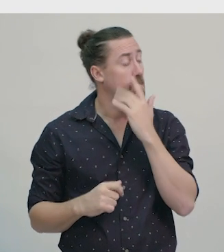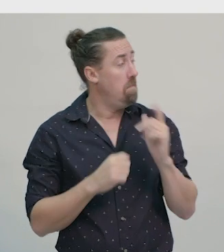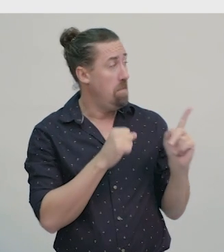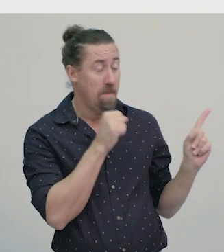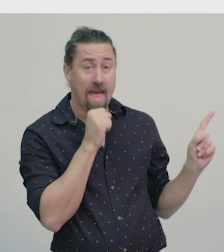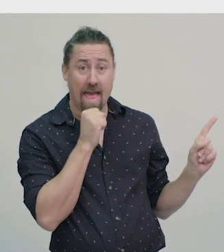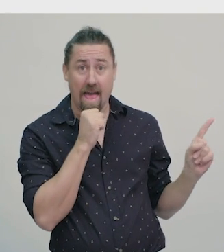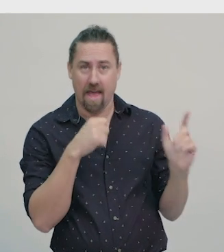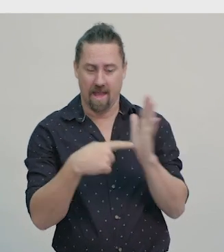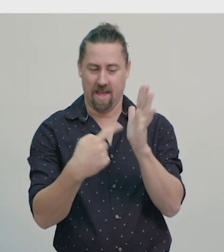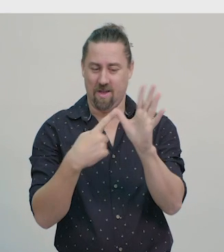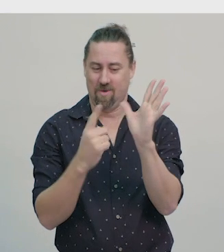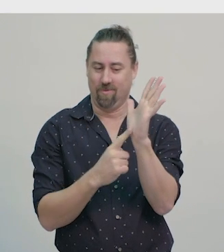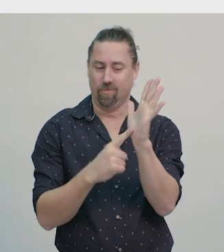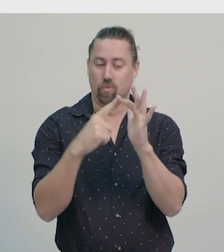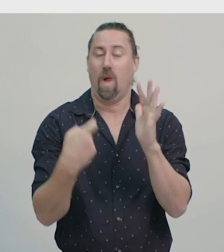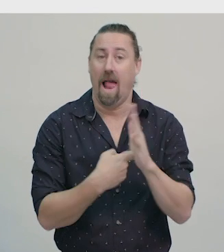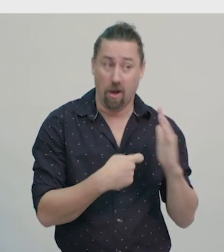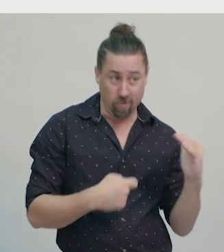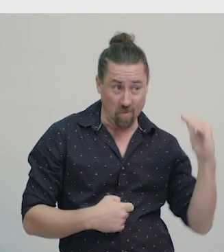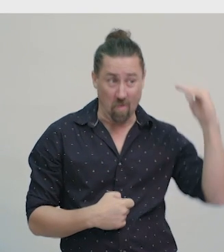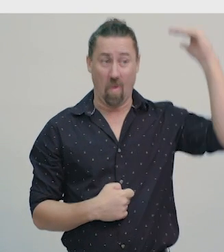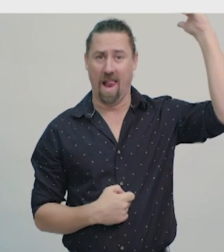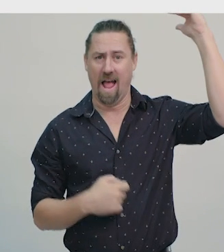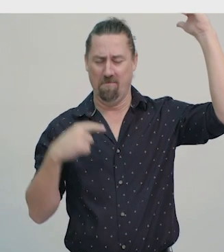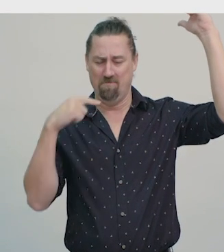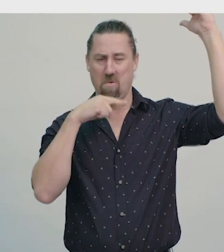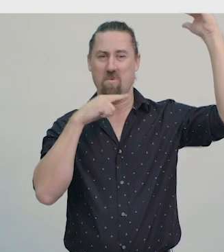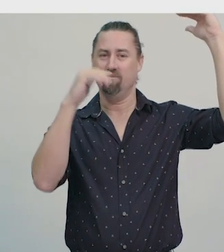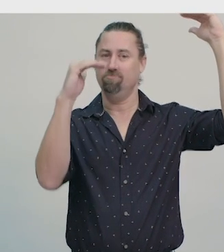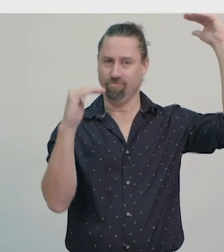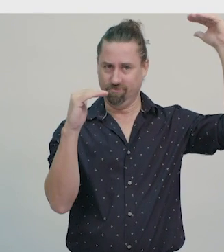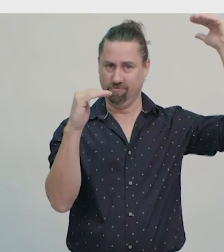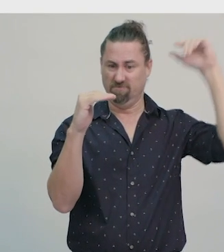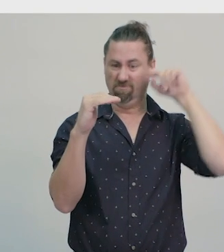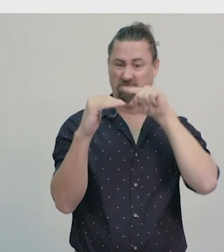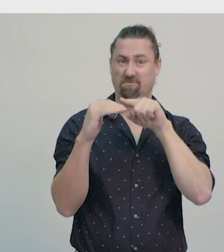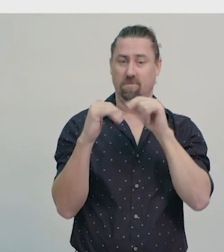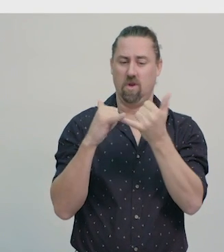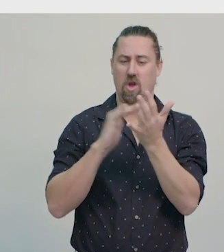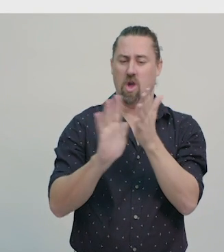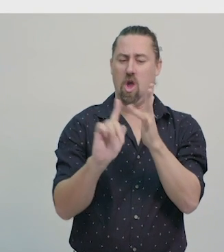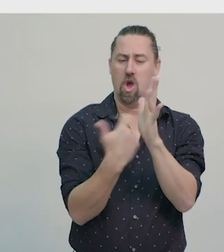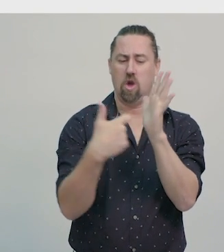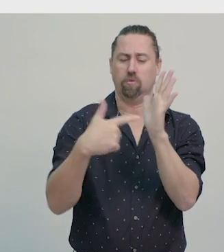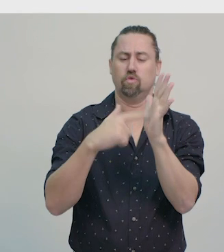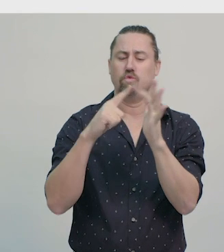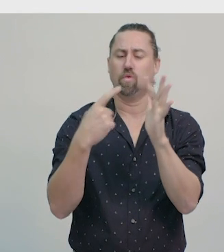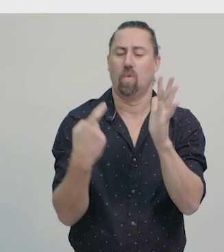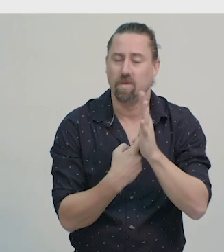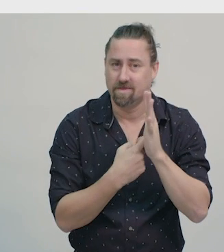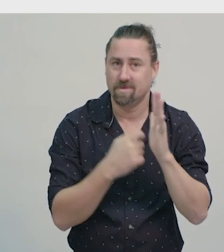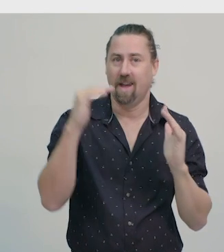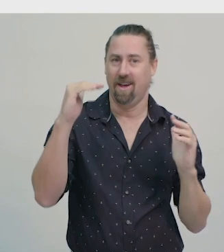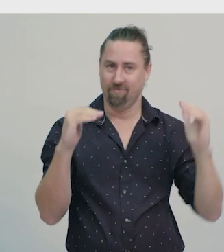our heights, I can see that it is shorter than I am.